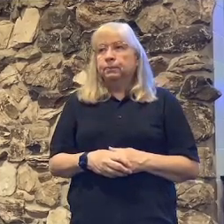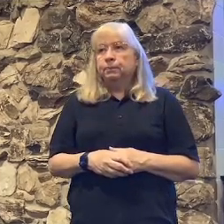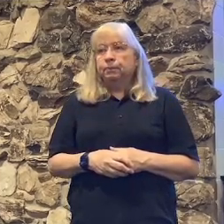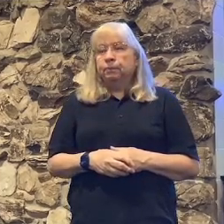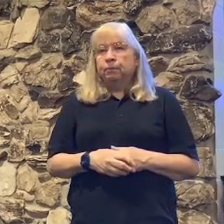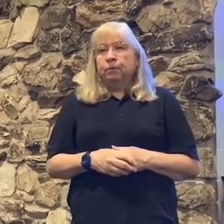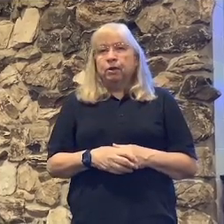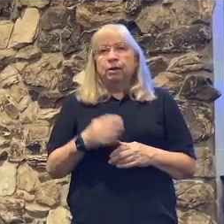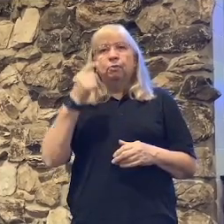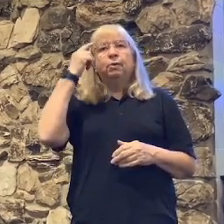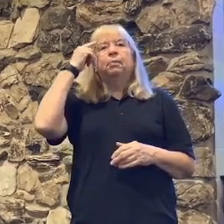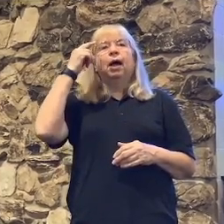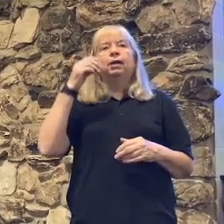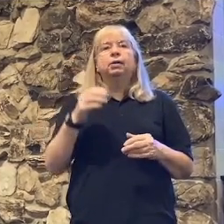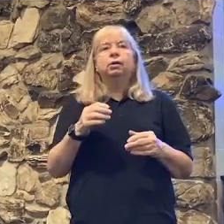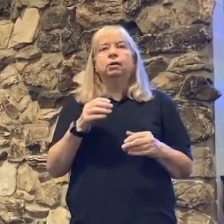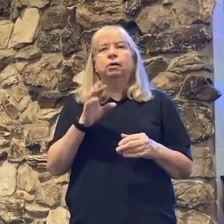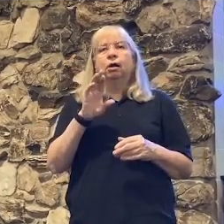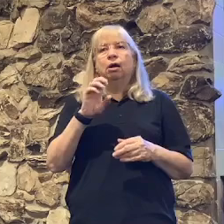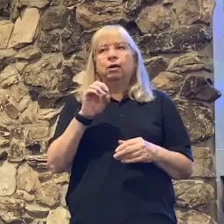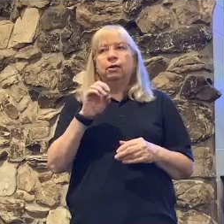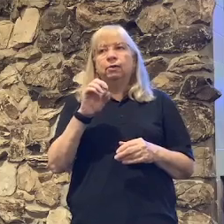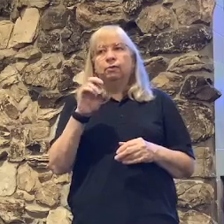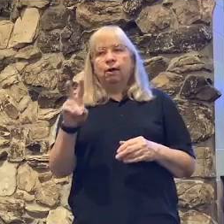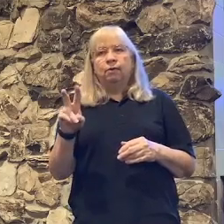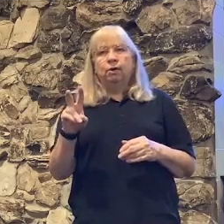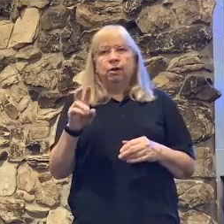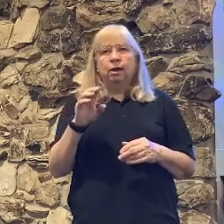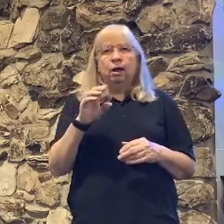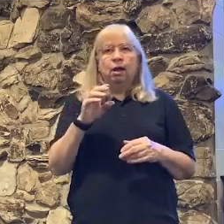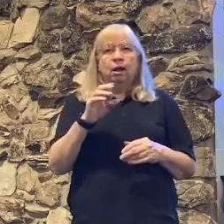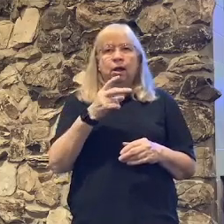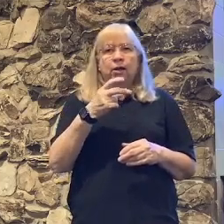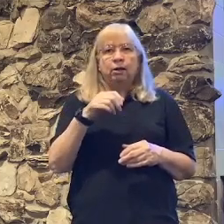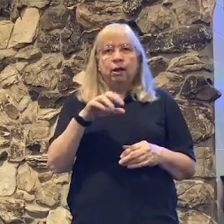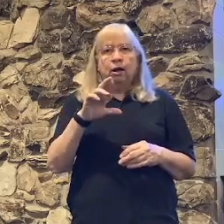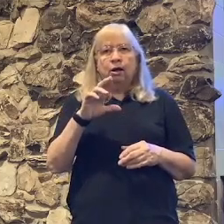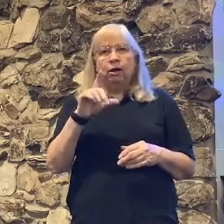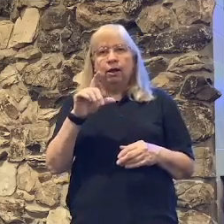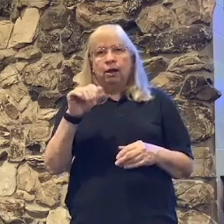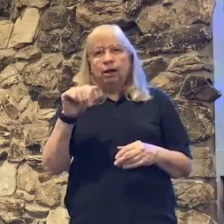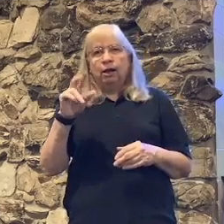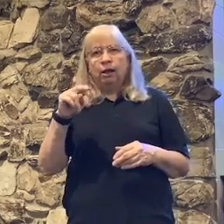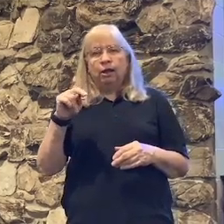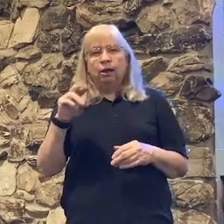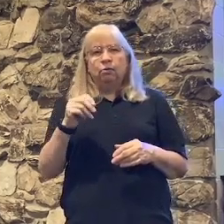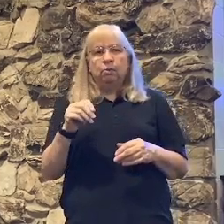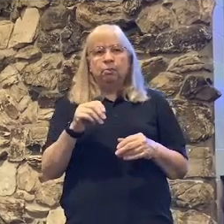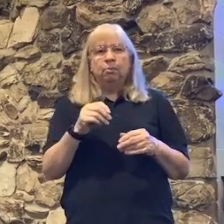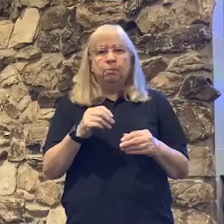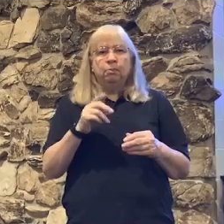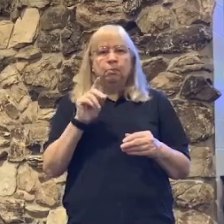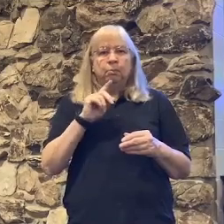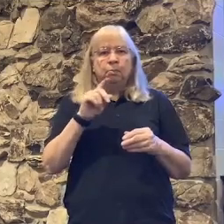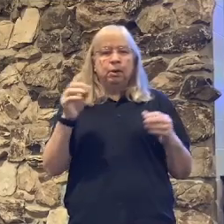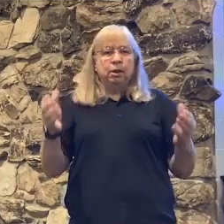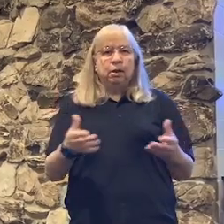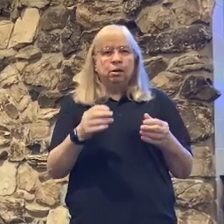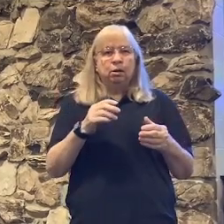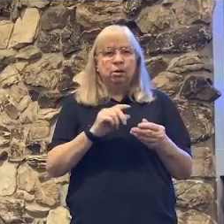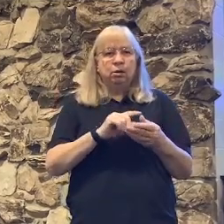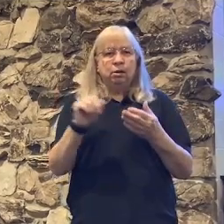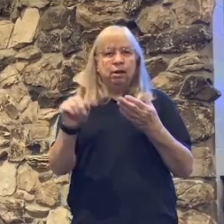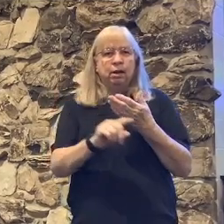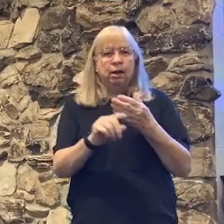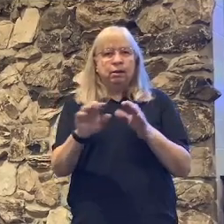Just a reminder, Reverend Gillespie, Harlan is going to be here next Sunday to worship with you and